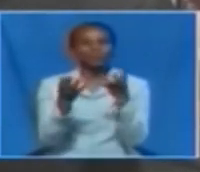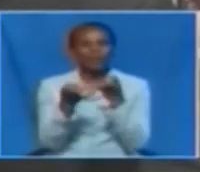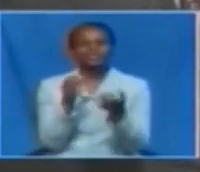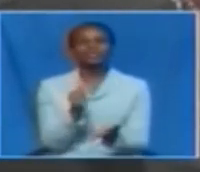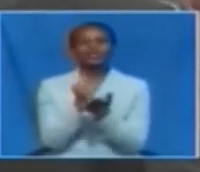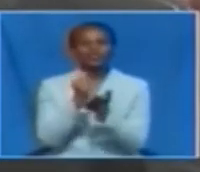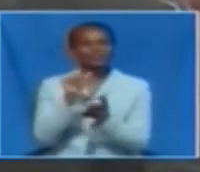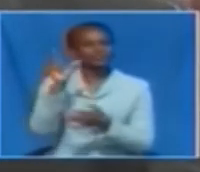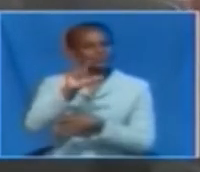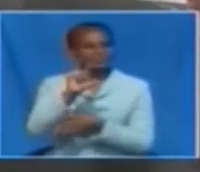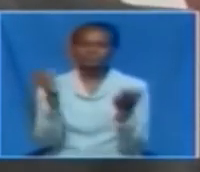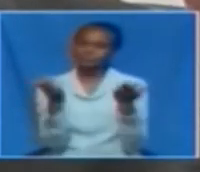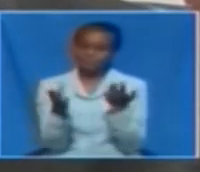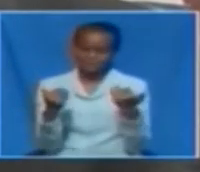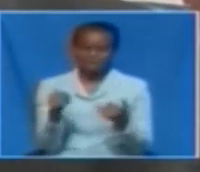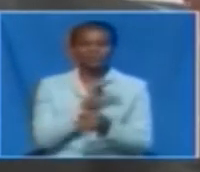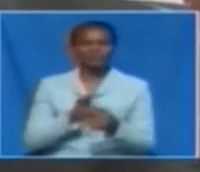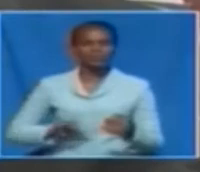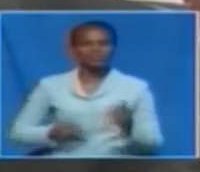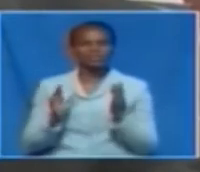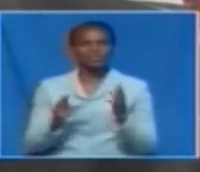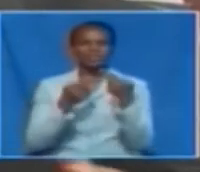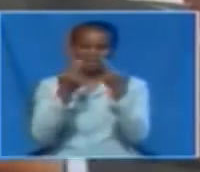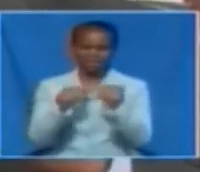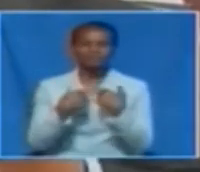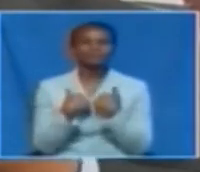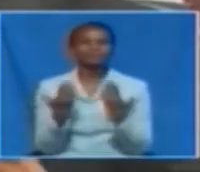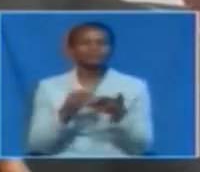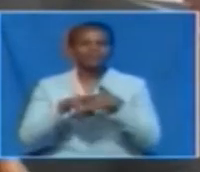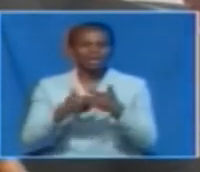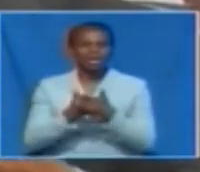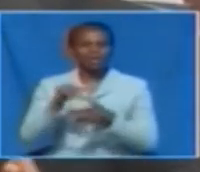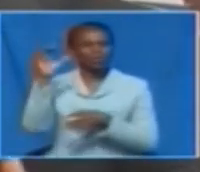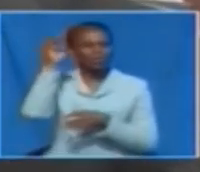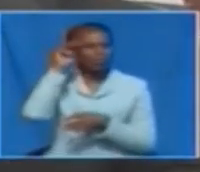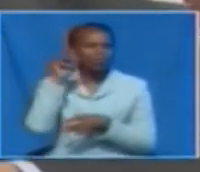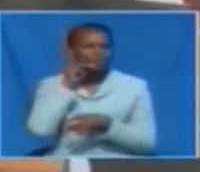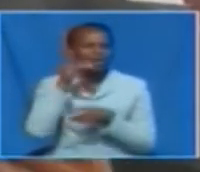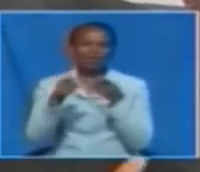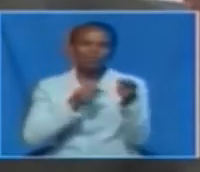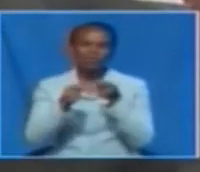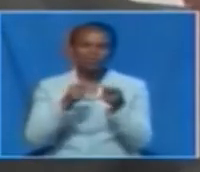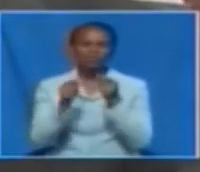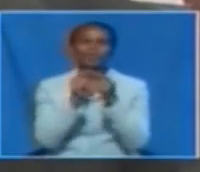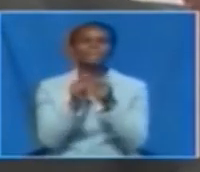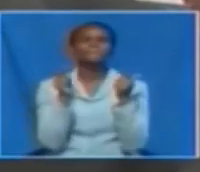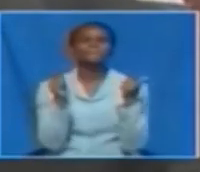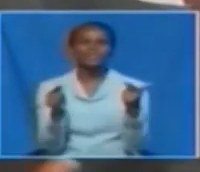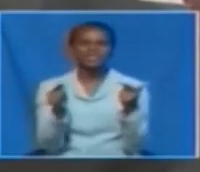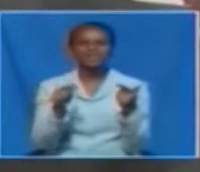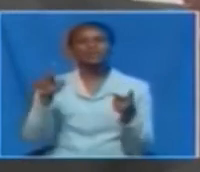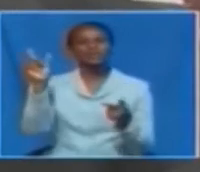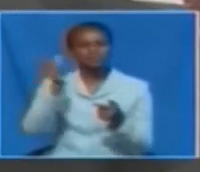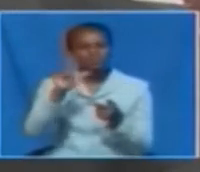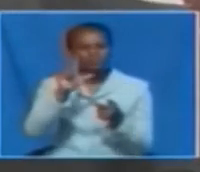help MMD. So the question they don't answer is that how did Nevers manage to run this very huge political party without